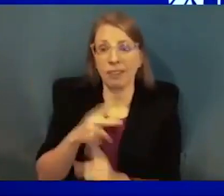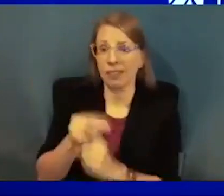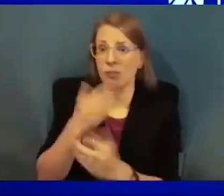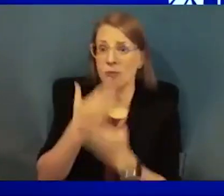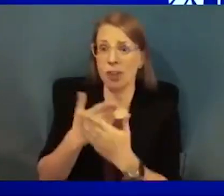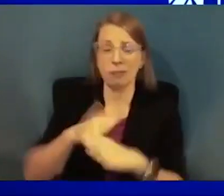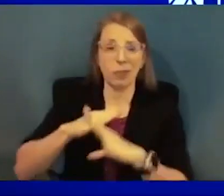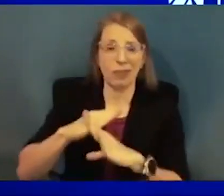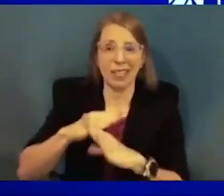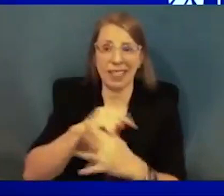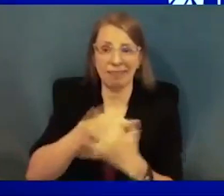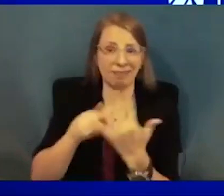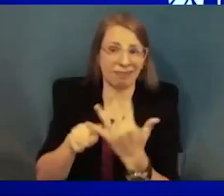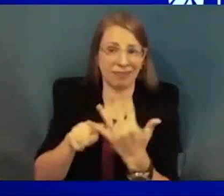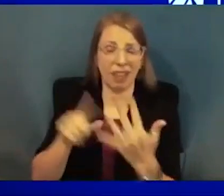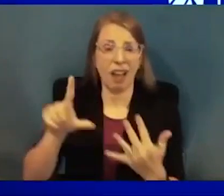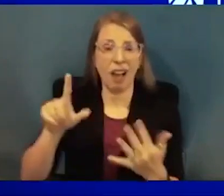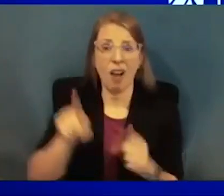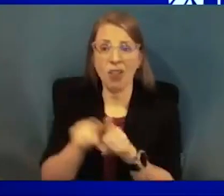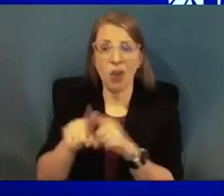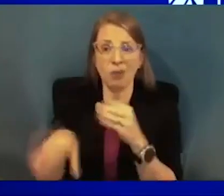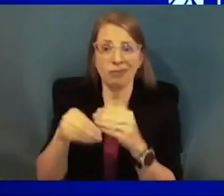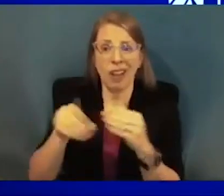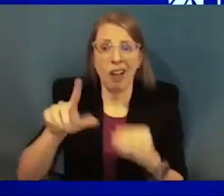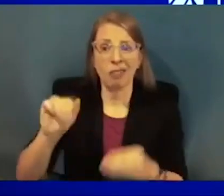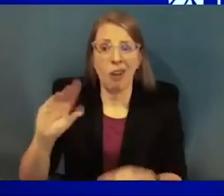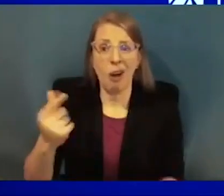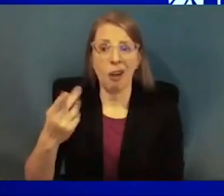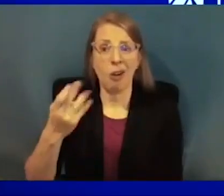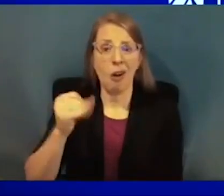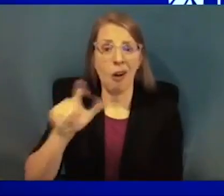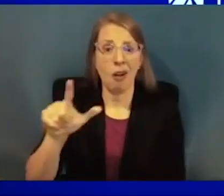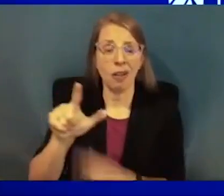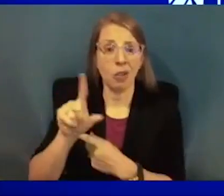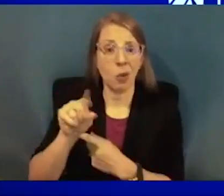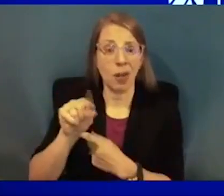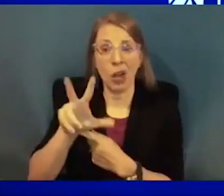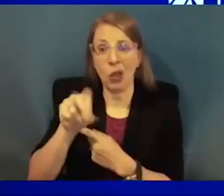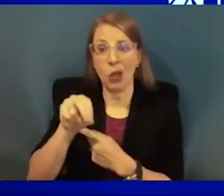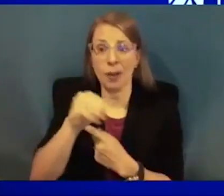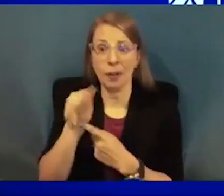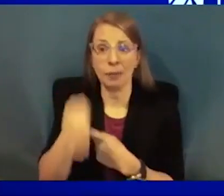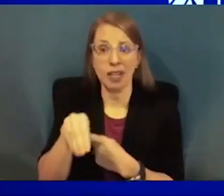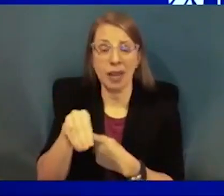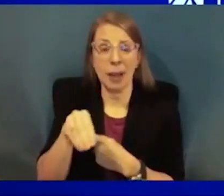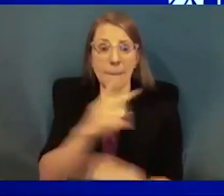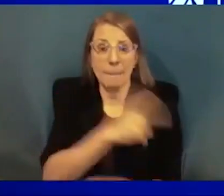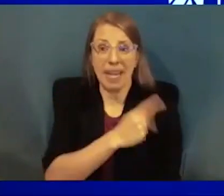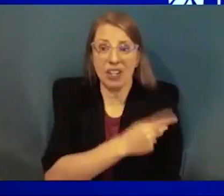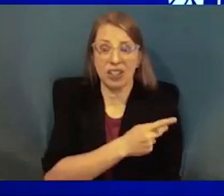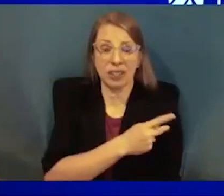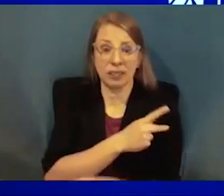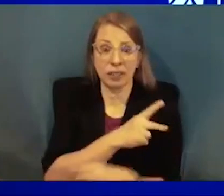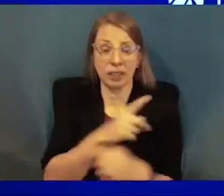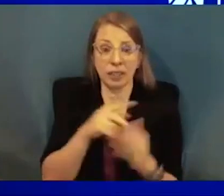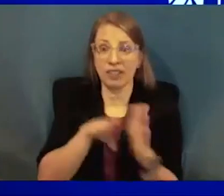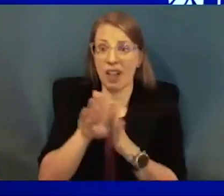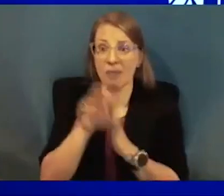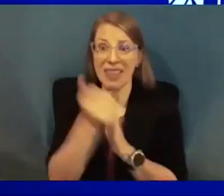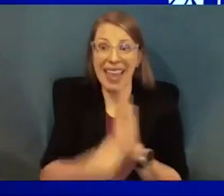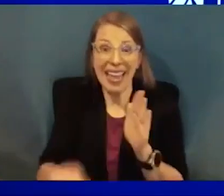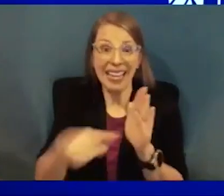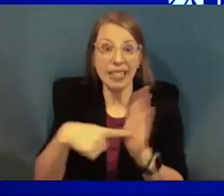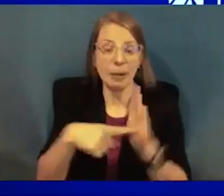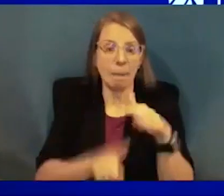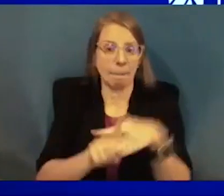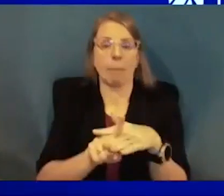syndrome. We know that long haulers can be up to 20 to 30% of patients who get any symptoms at all. There was a recent